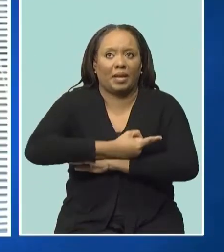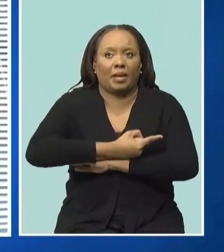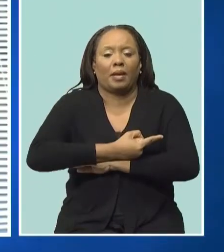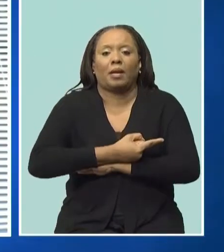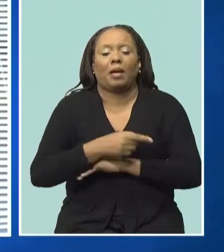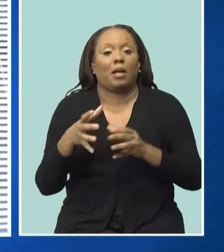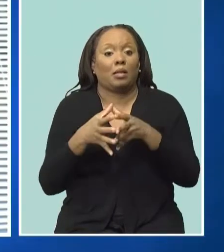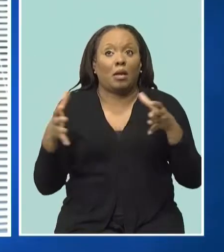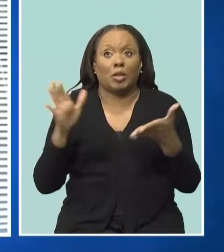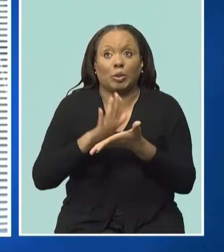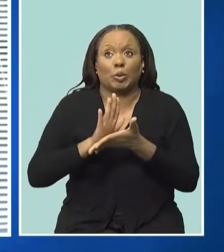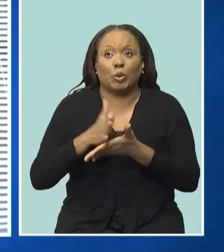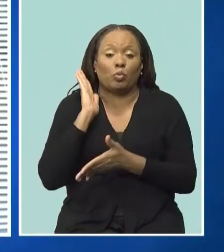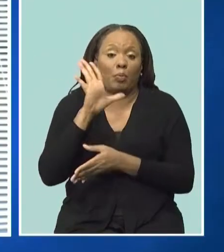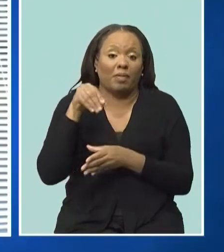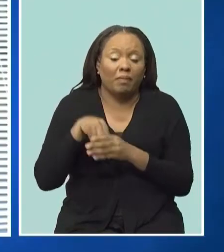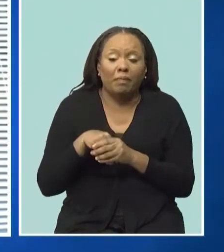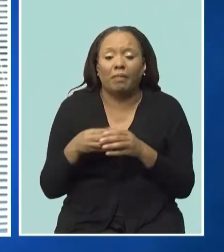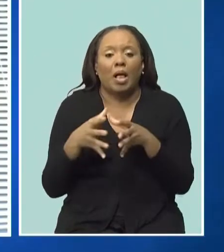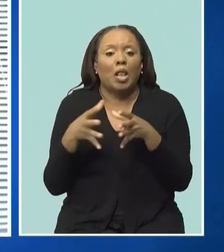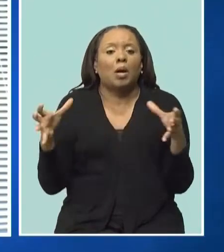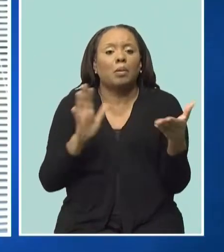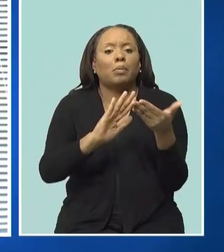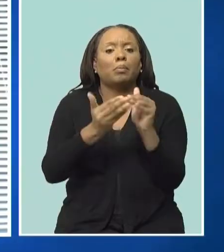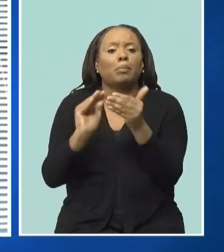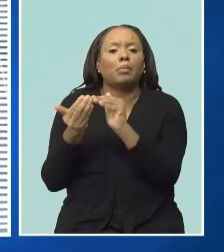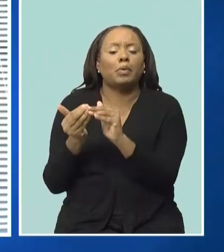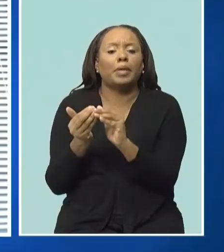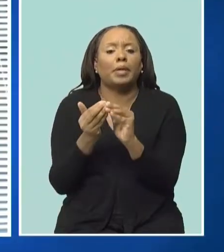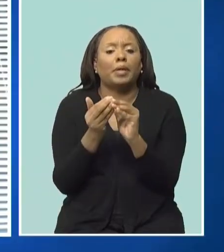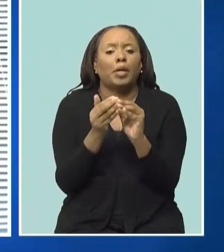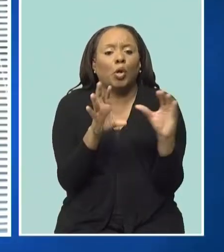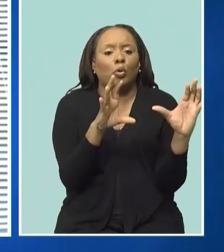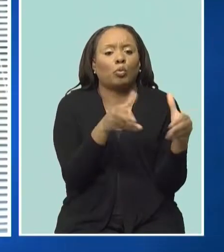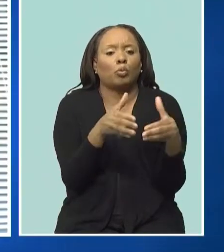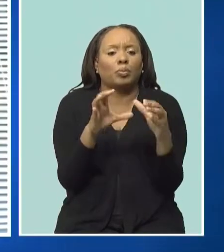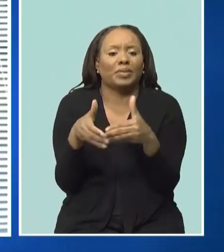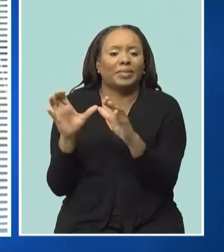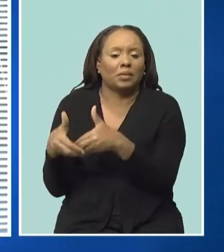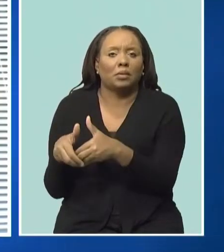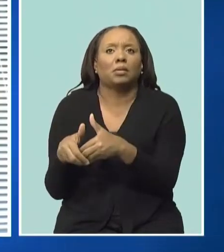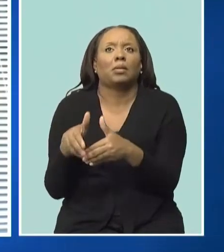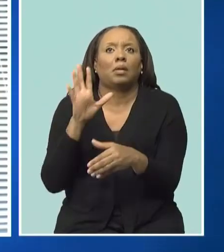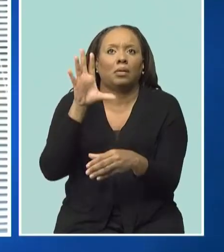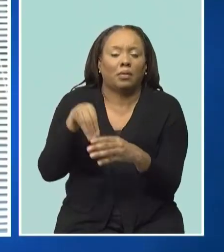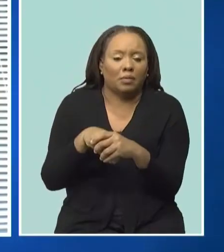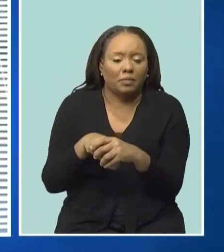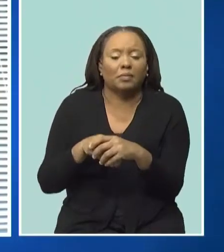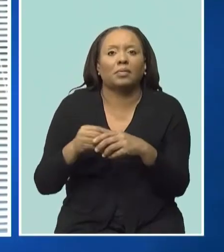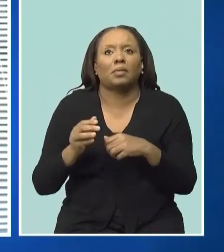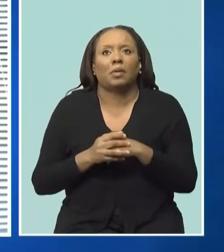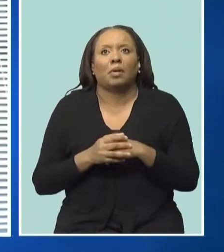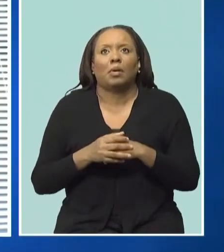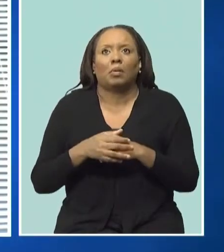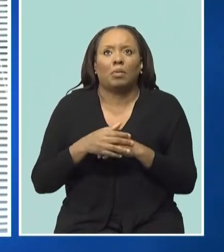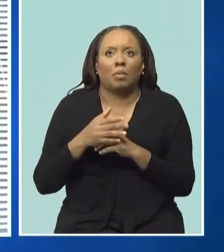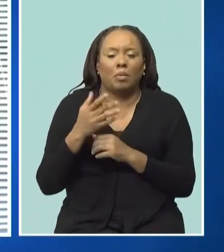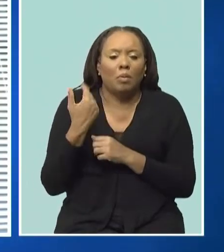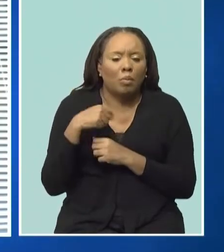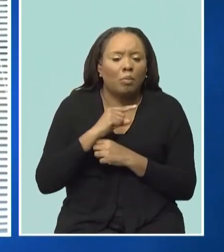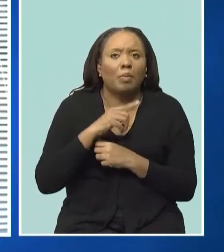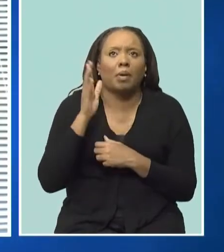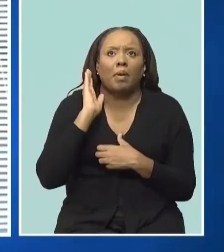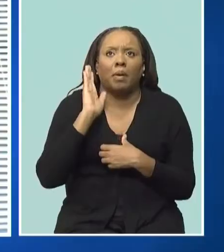participation from schools and community groups. We will once again be bringing back the procession that we all knew and